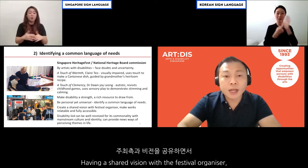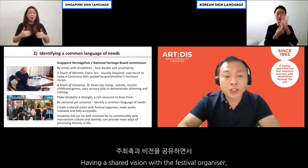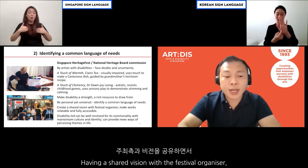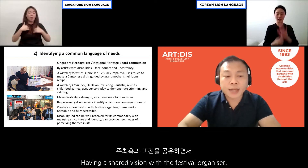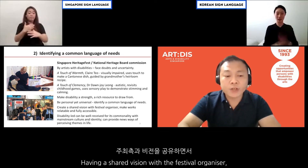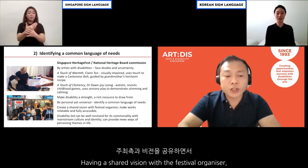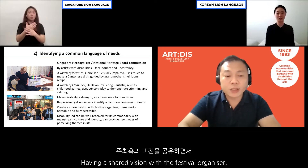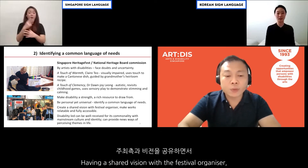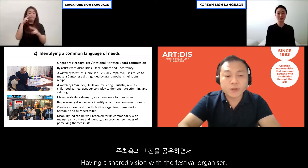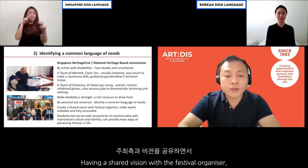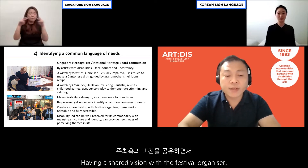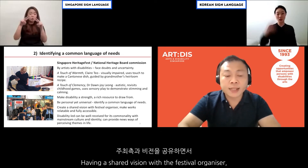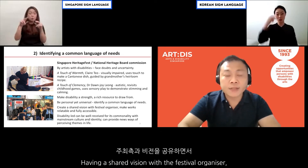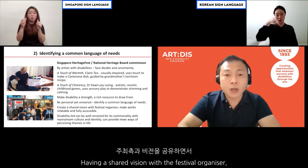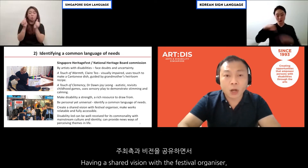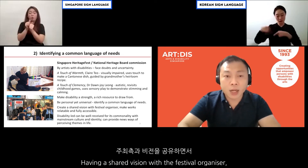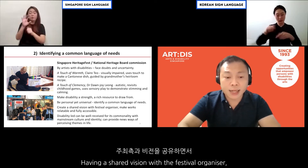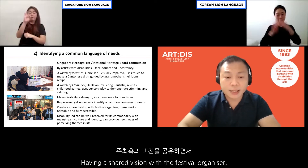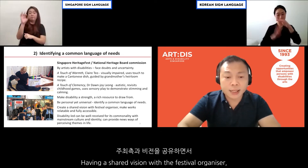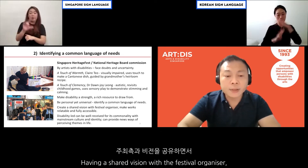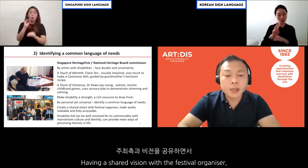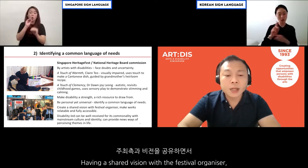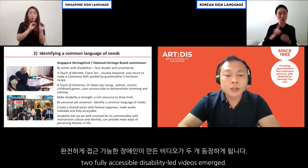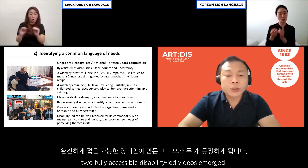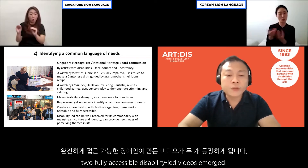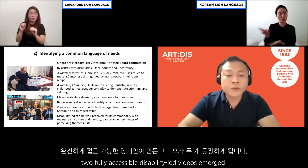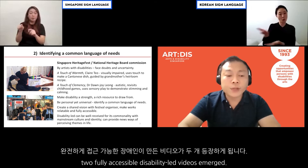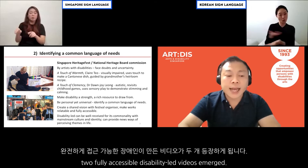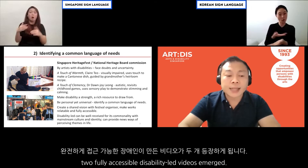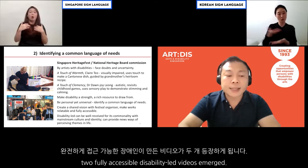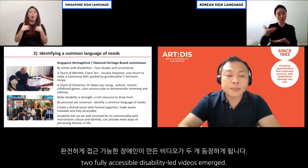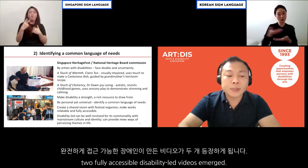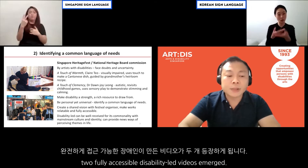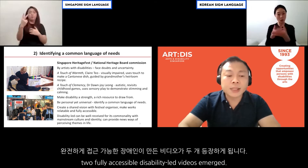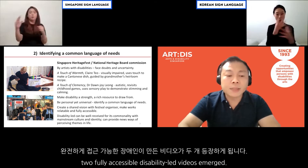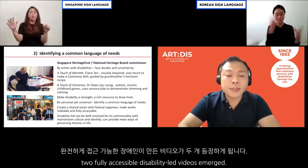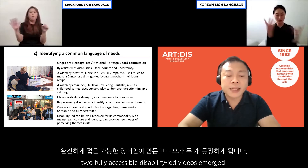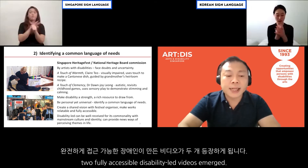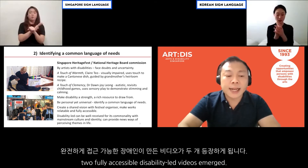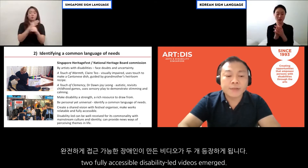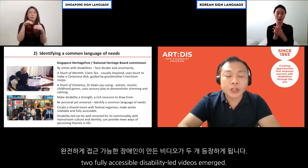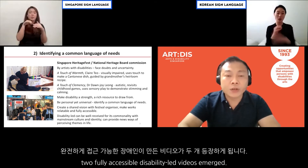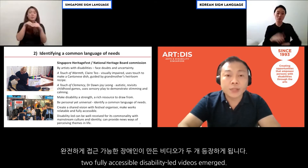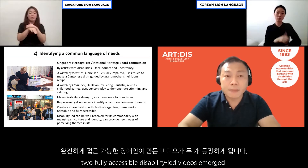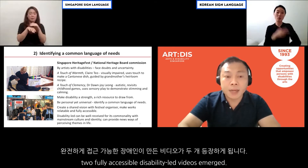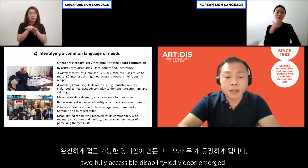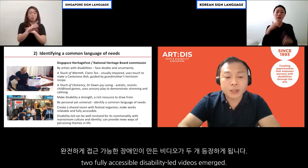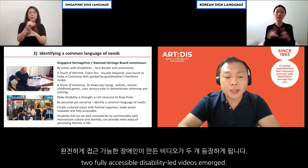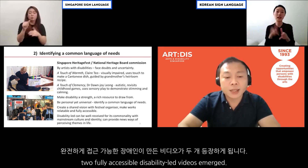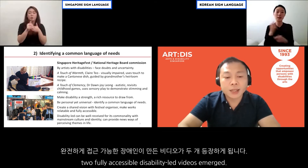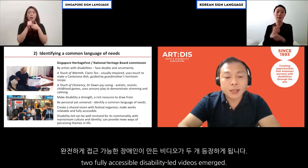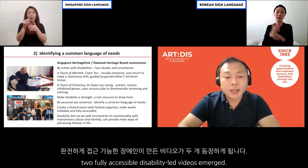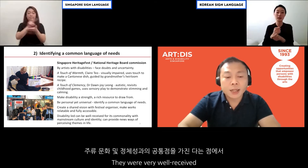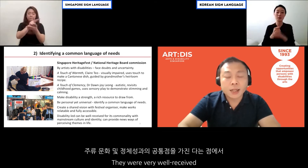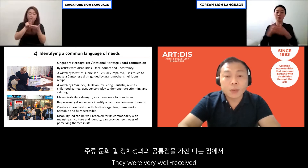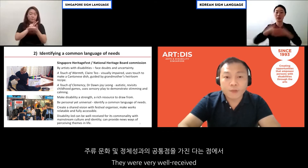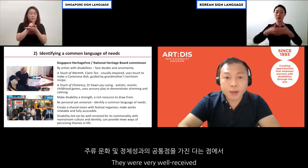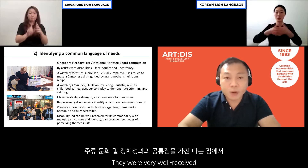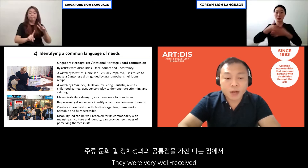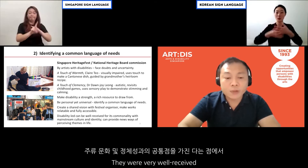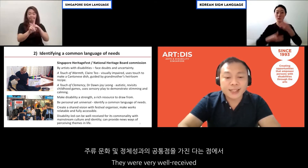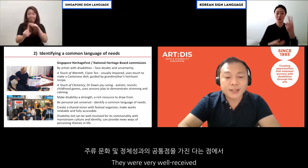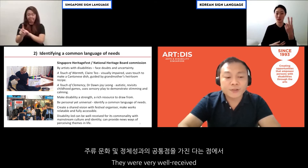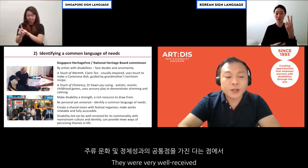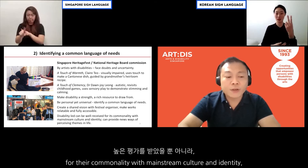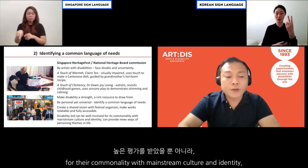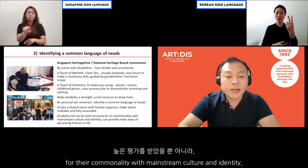Having a shared vision with the festival organizer, two fully accessible disability-led videos emerged. They were very